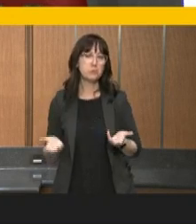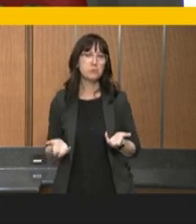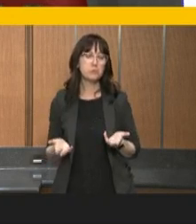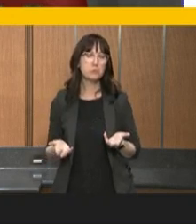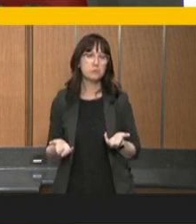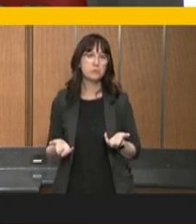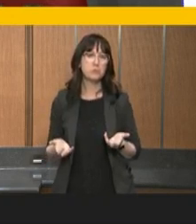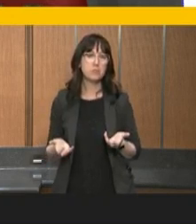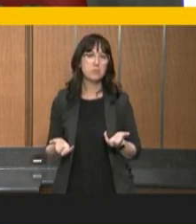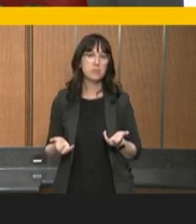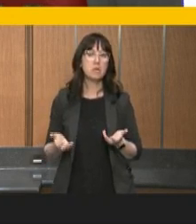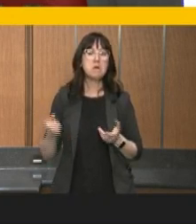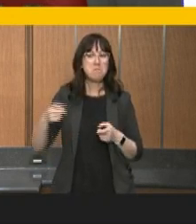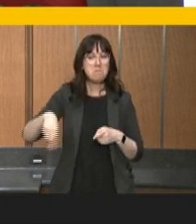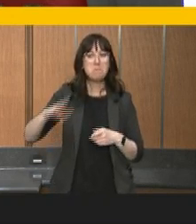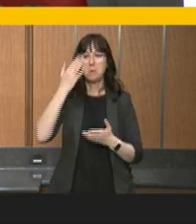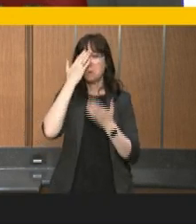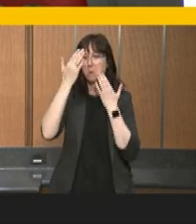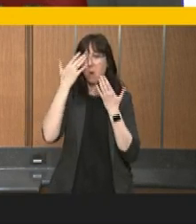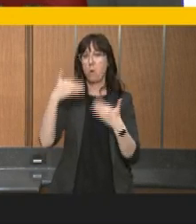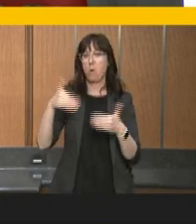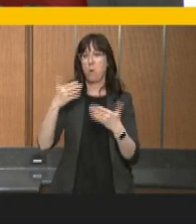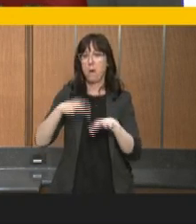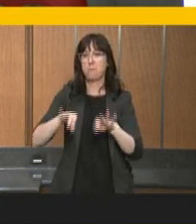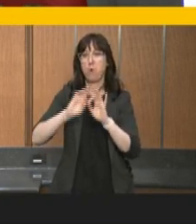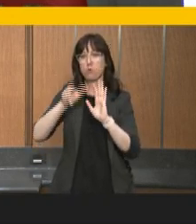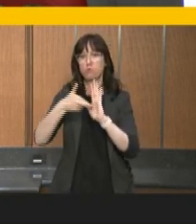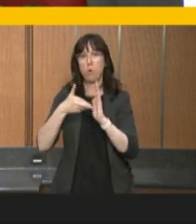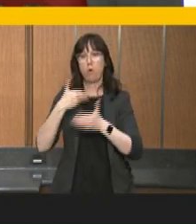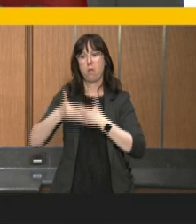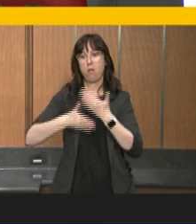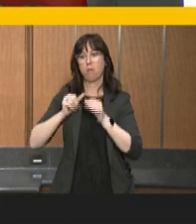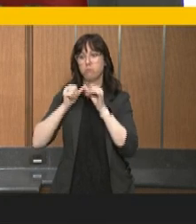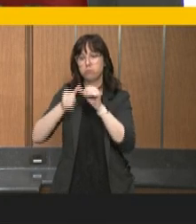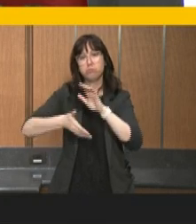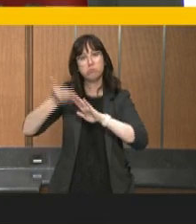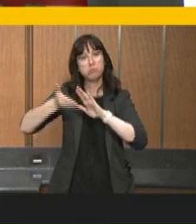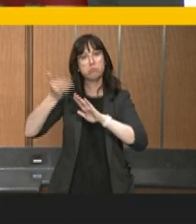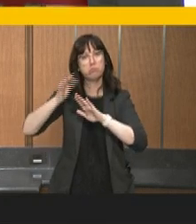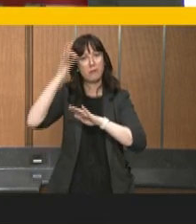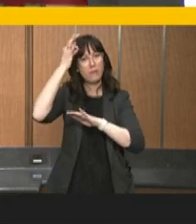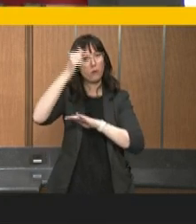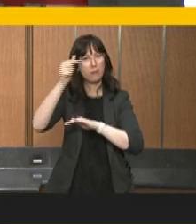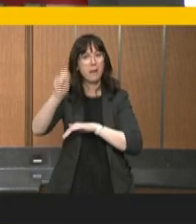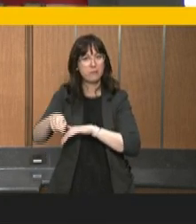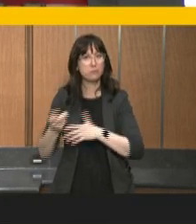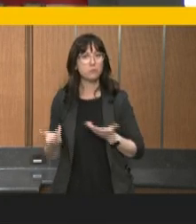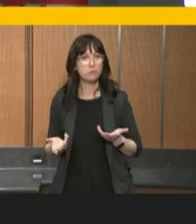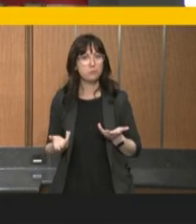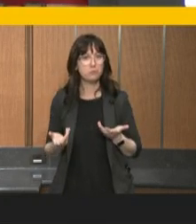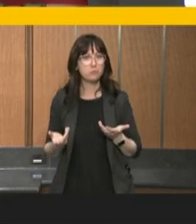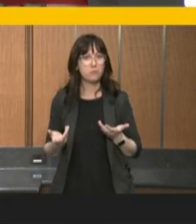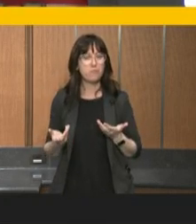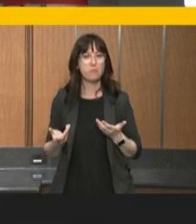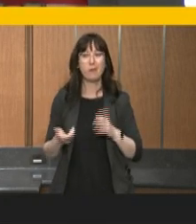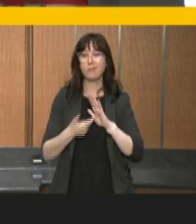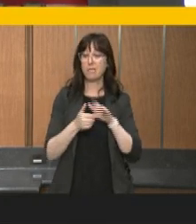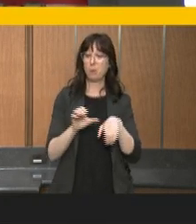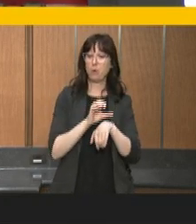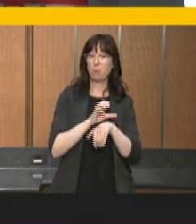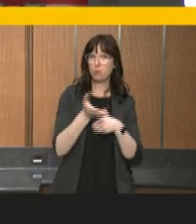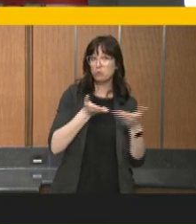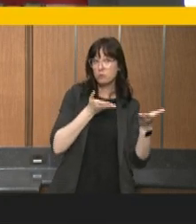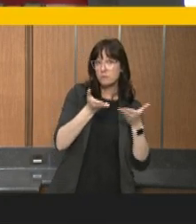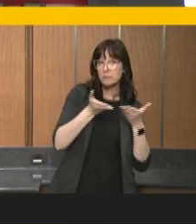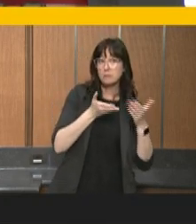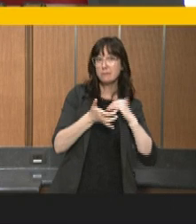and they're aware of the major role that they're going to be playing in future. So, for example, computer services